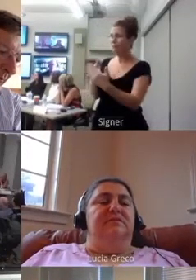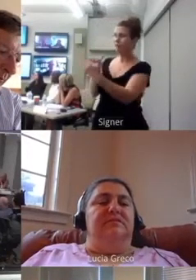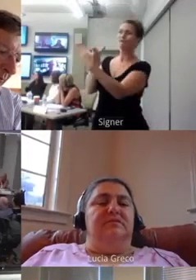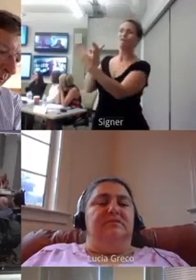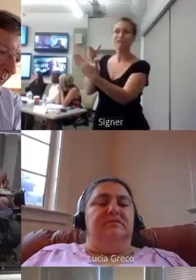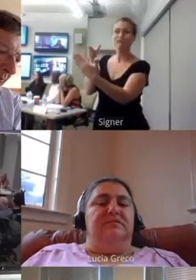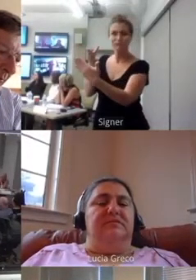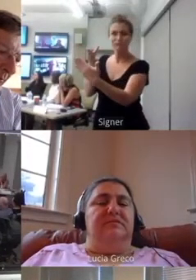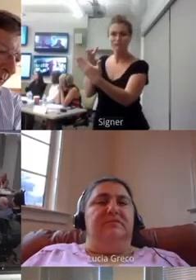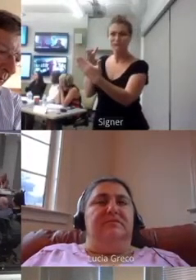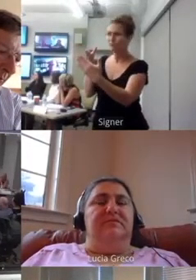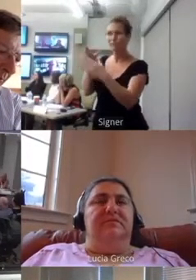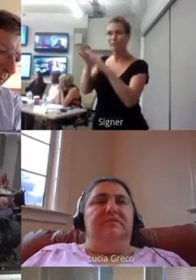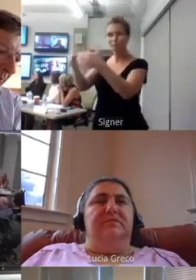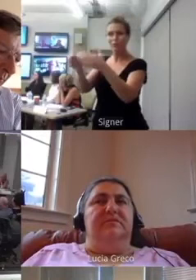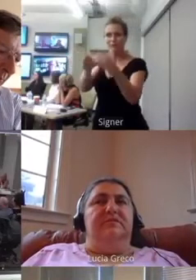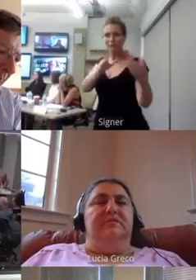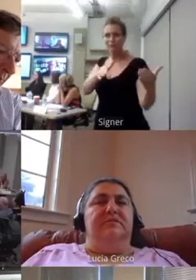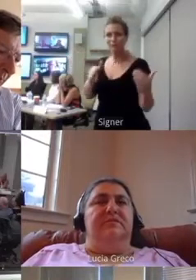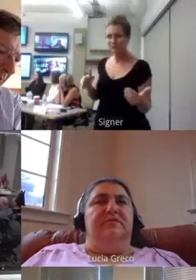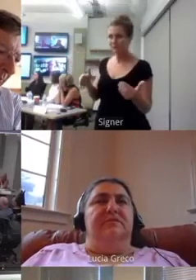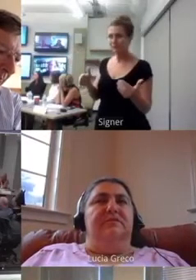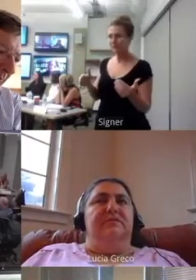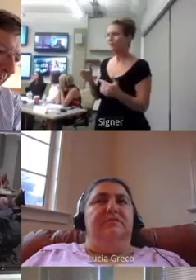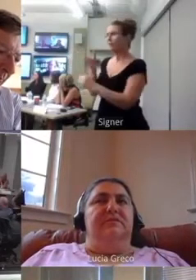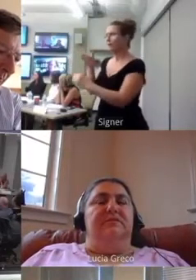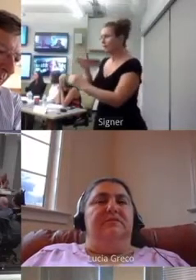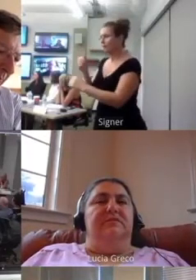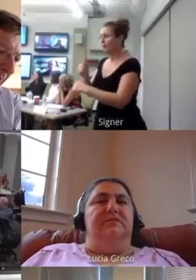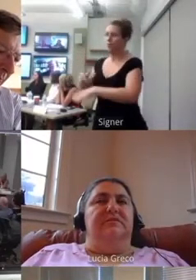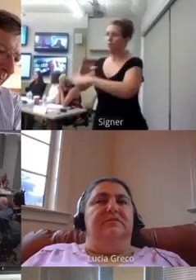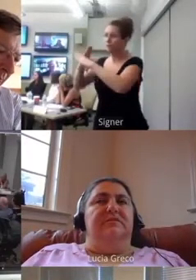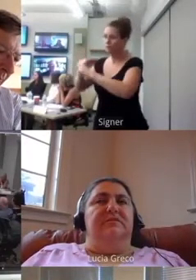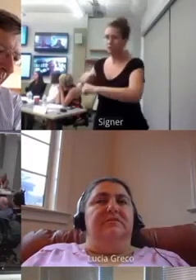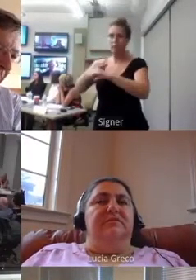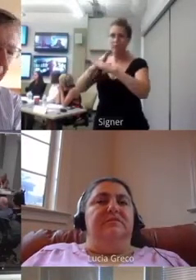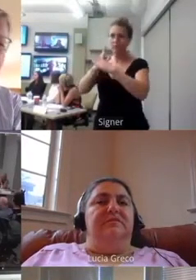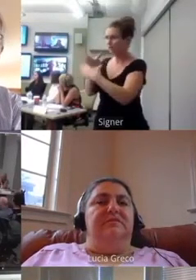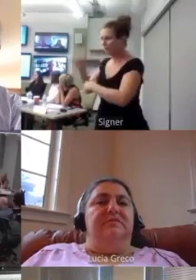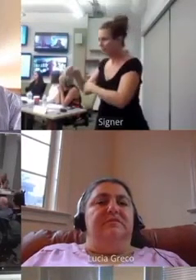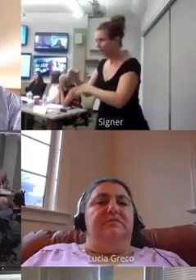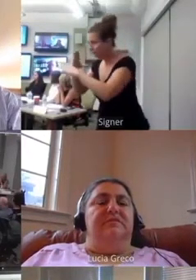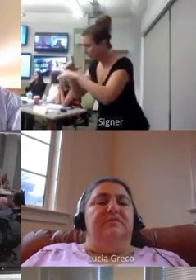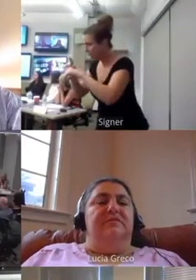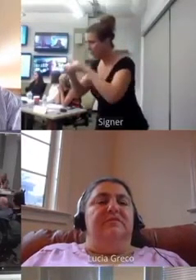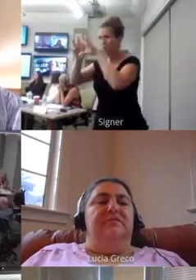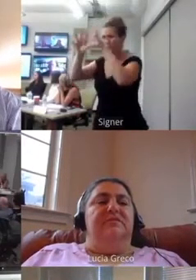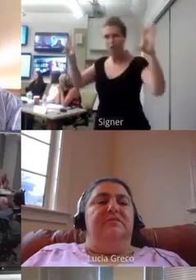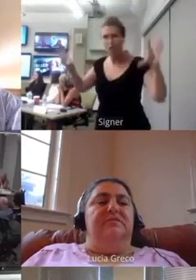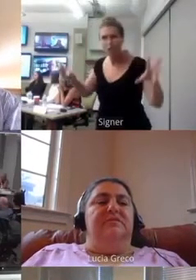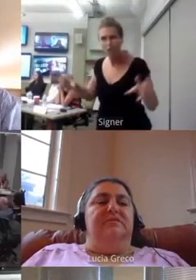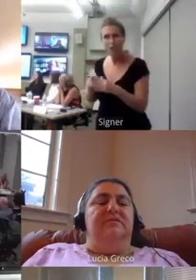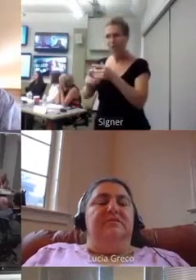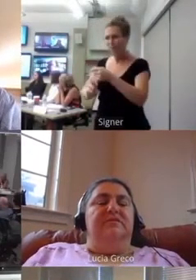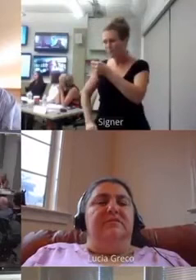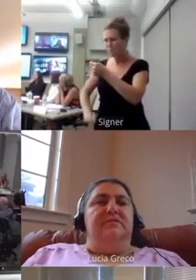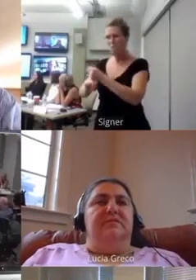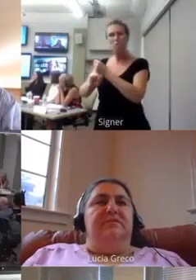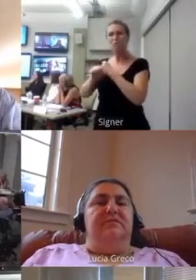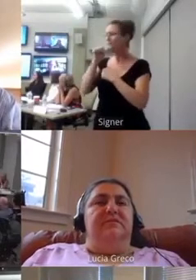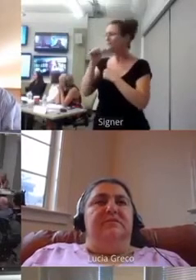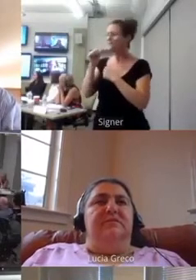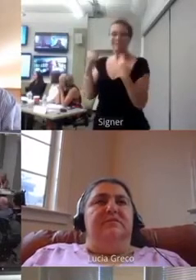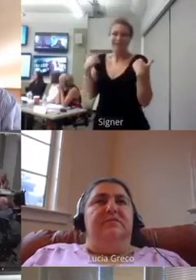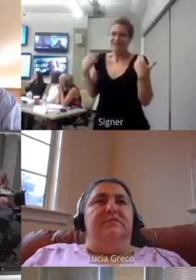organization at a time, one barrier at a time. We need something better. We need a new law that will